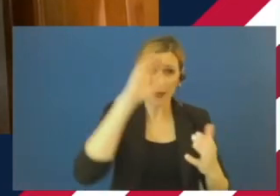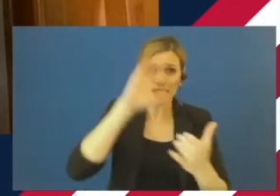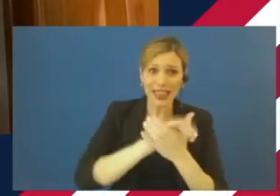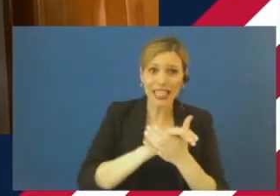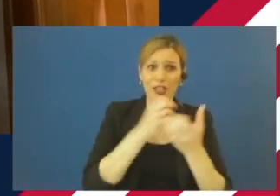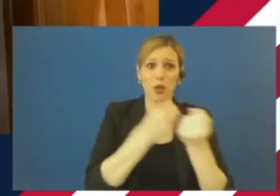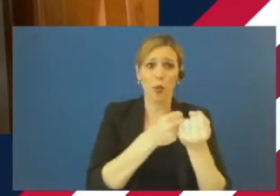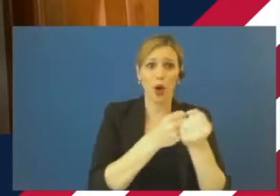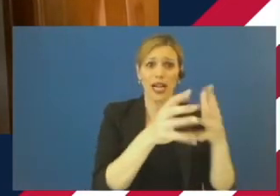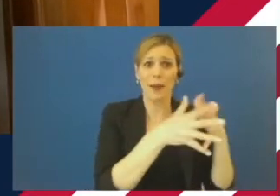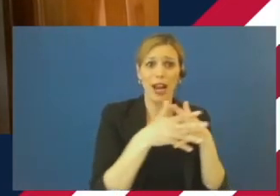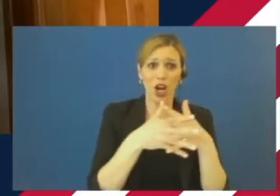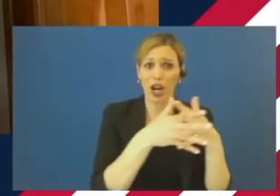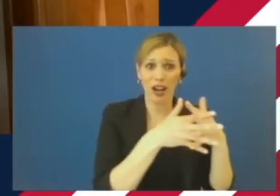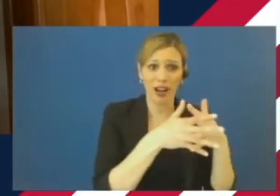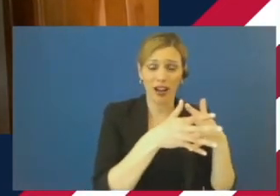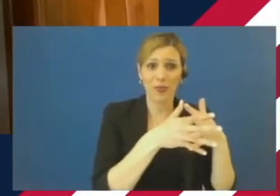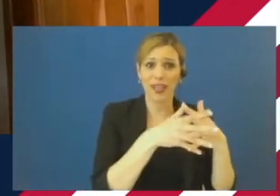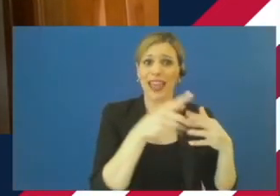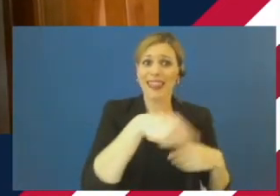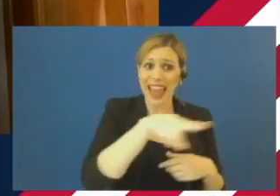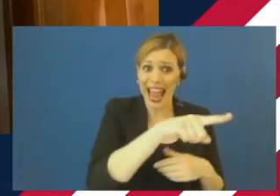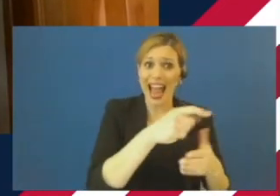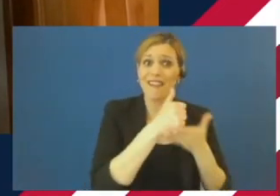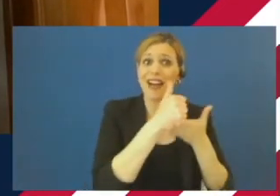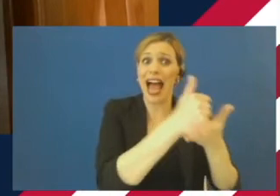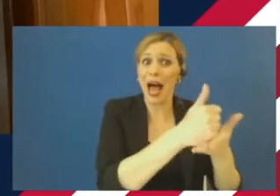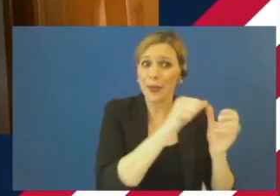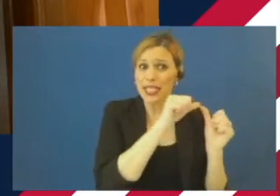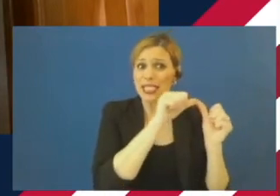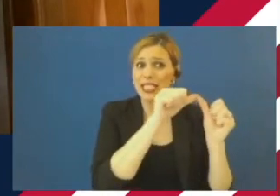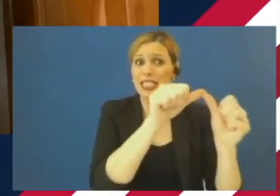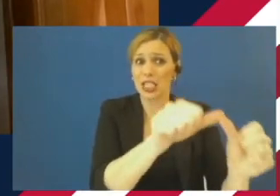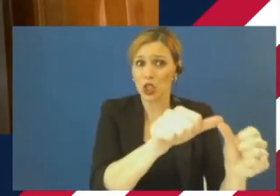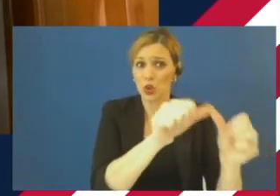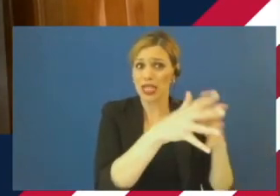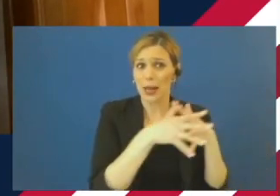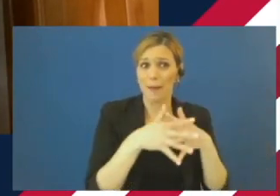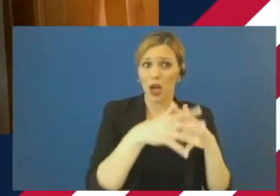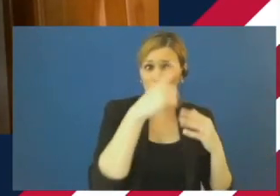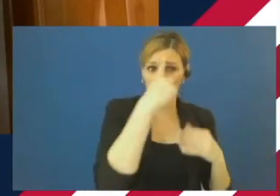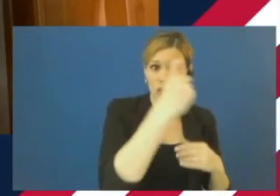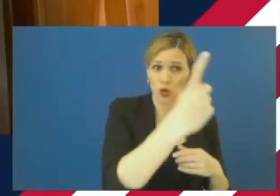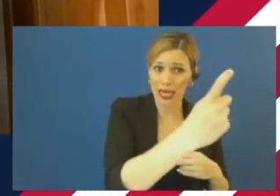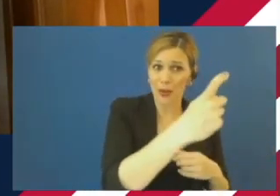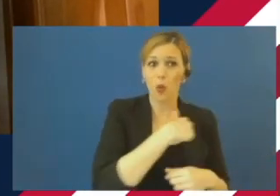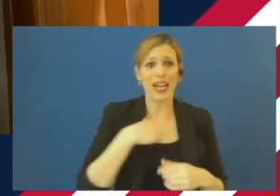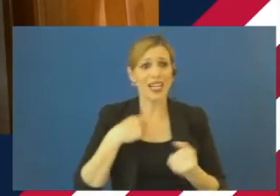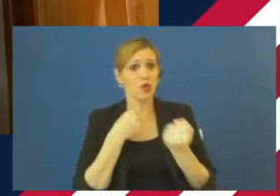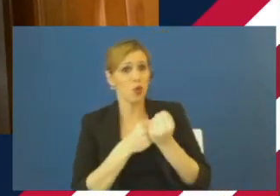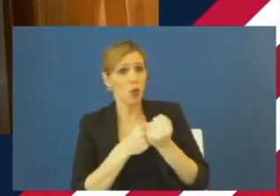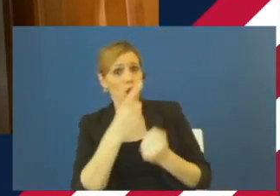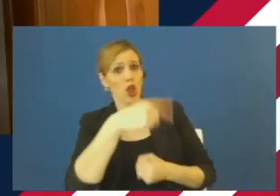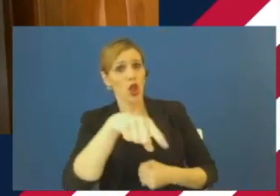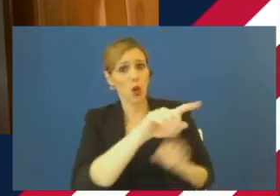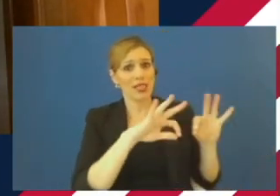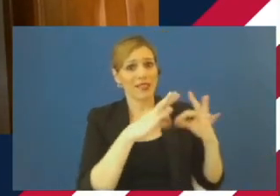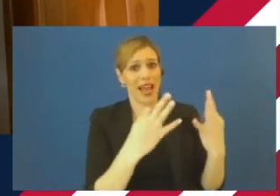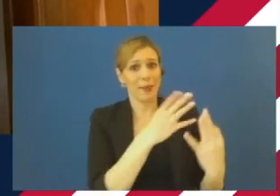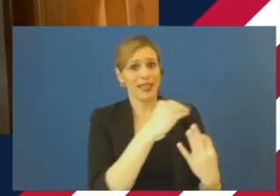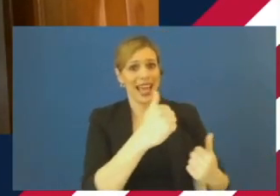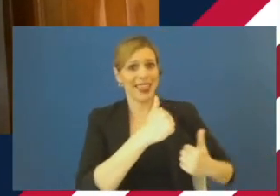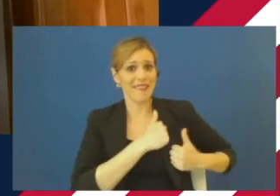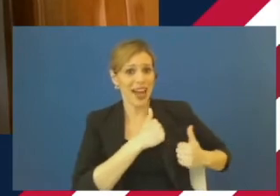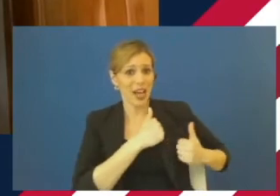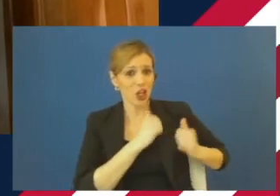for is the same as Americans across the country. We are the very soul of America. Members of the committee, I thank you for the opportunity